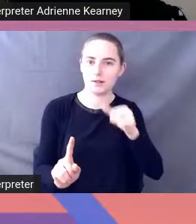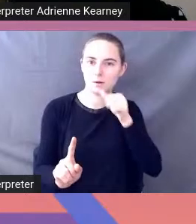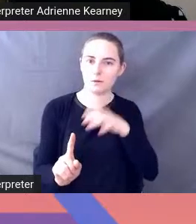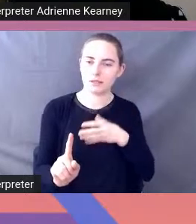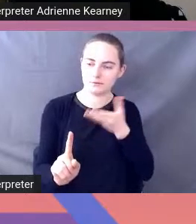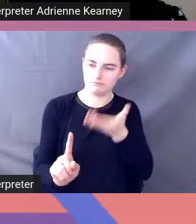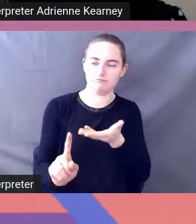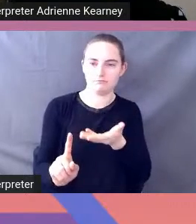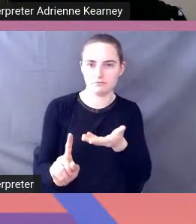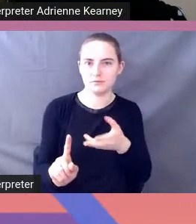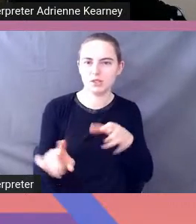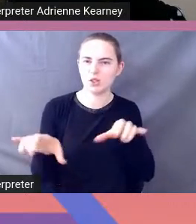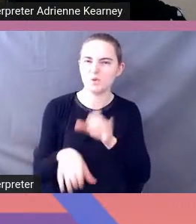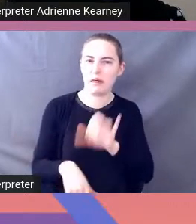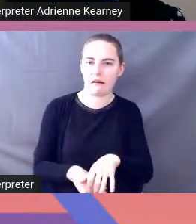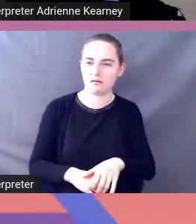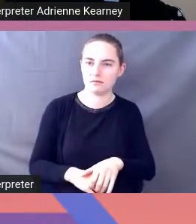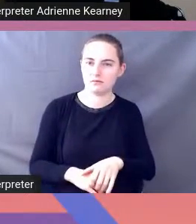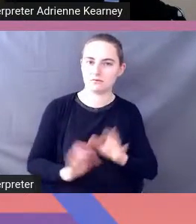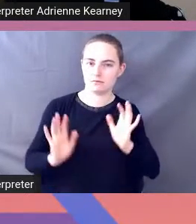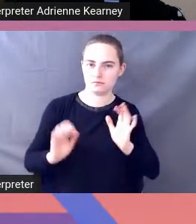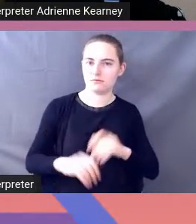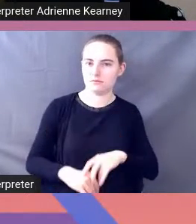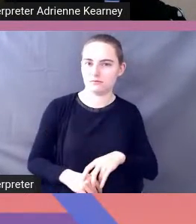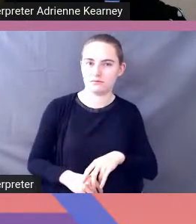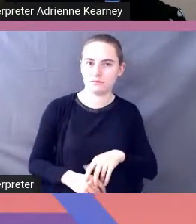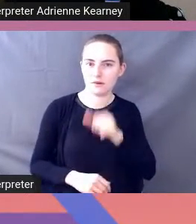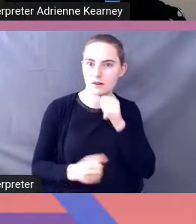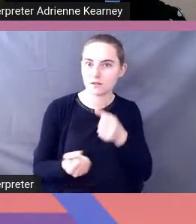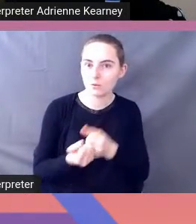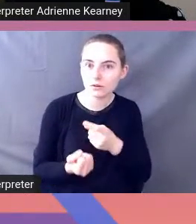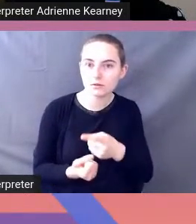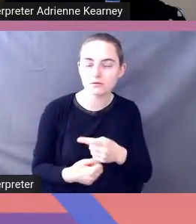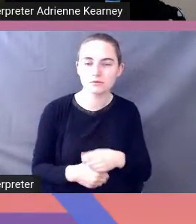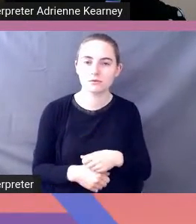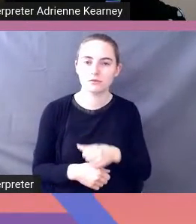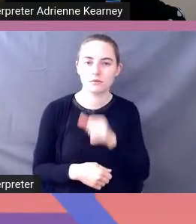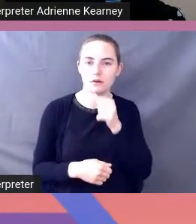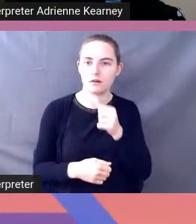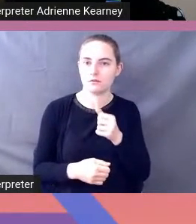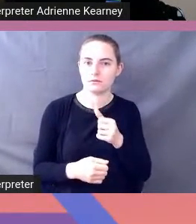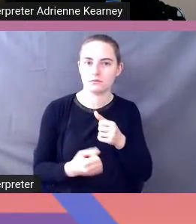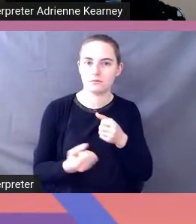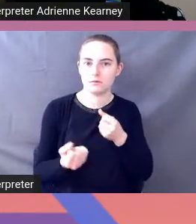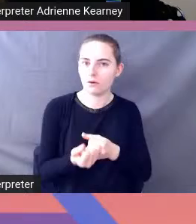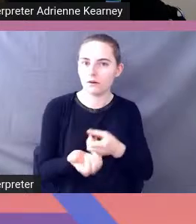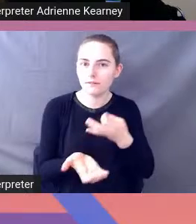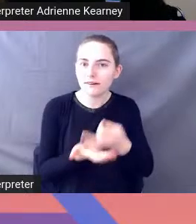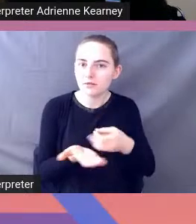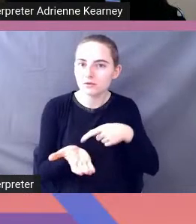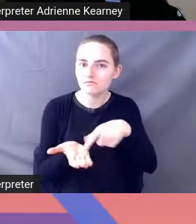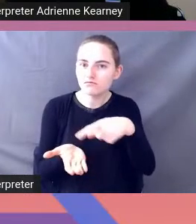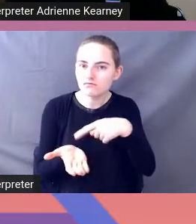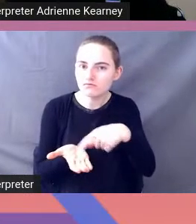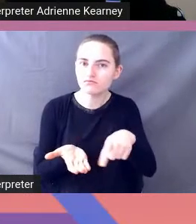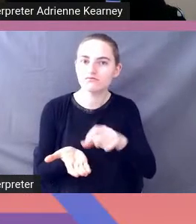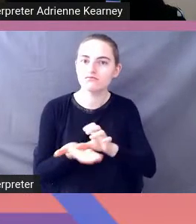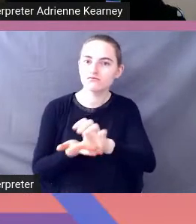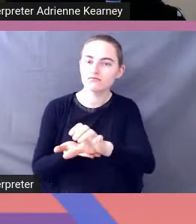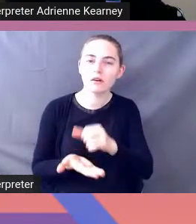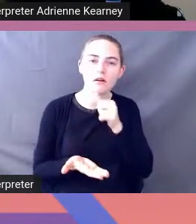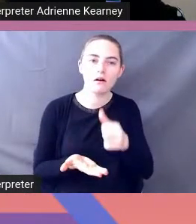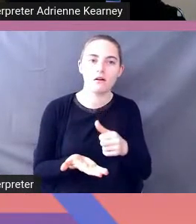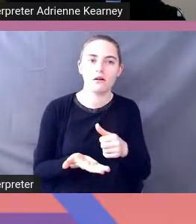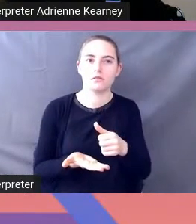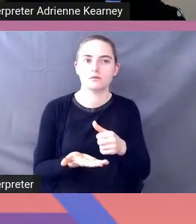way, like you said in the question, financially or, you know, mental health wise or whatever. It's like, it feels like exploitation rather than